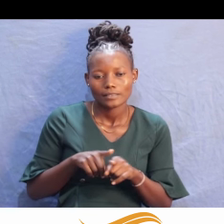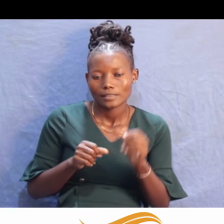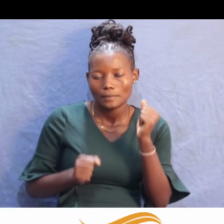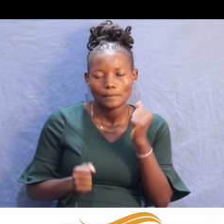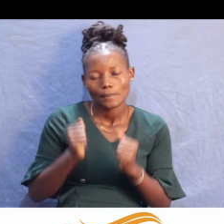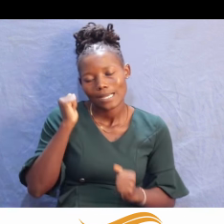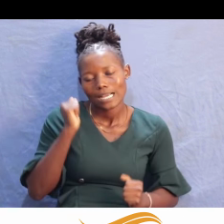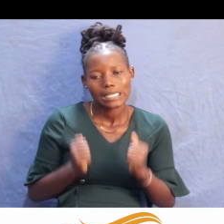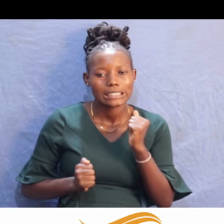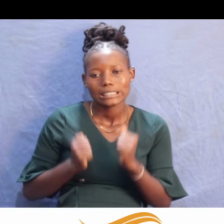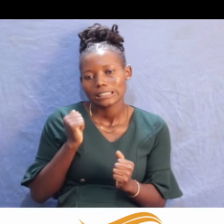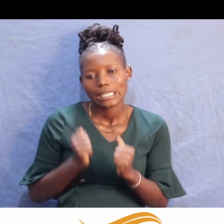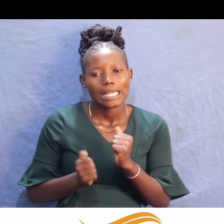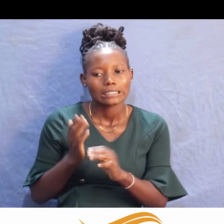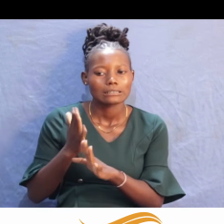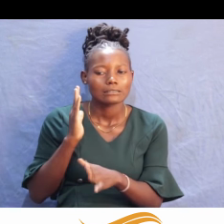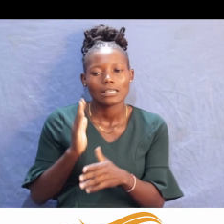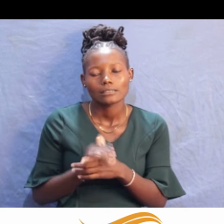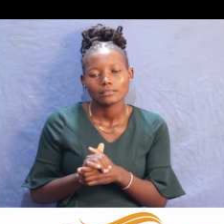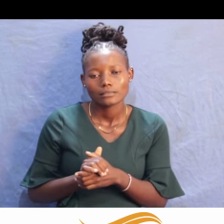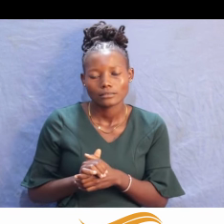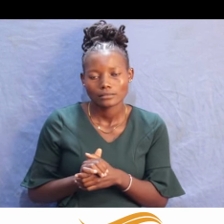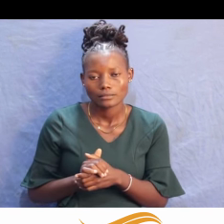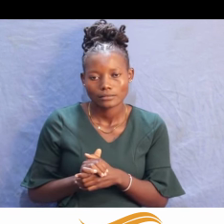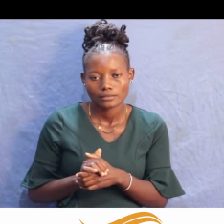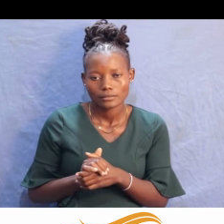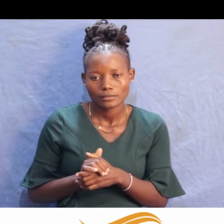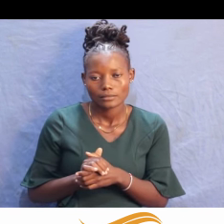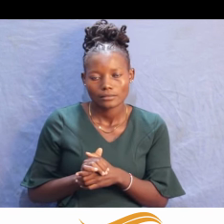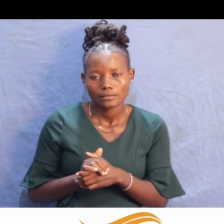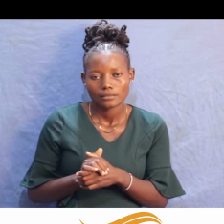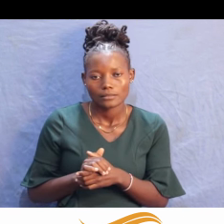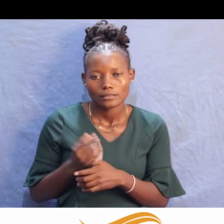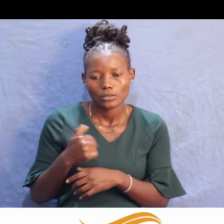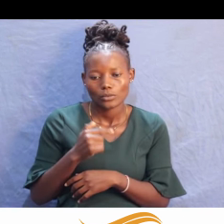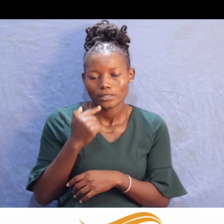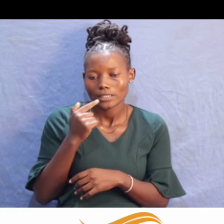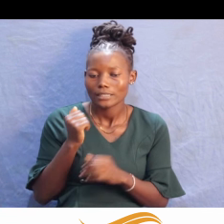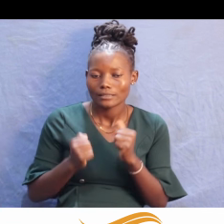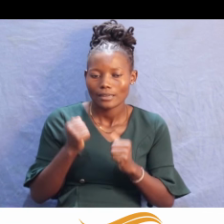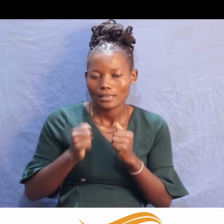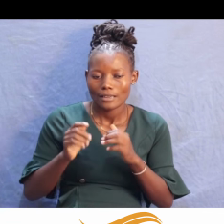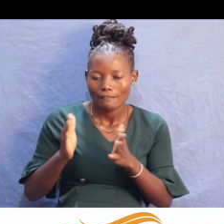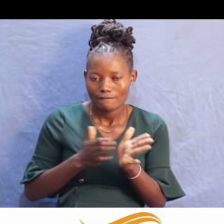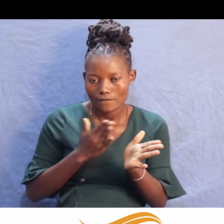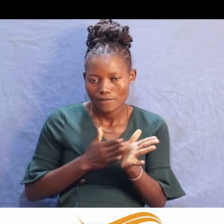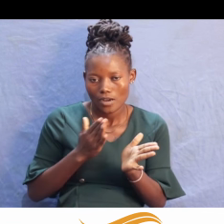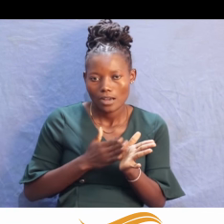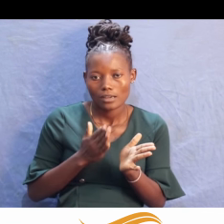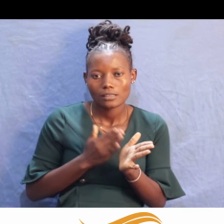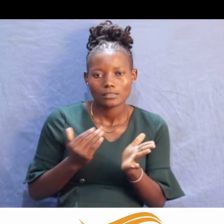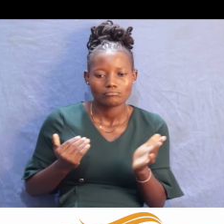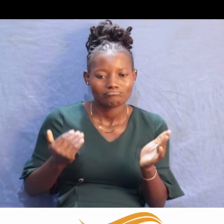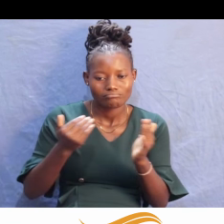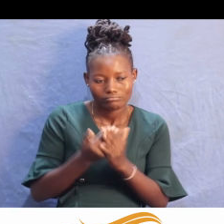track. And if they burst out running fast, they reach